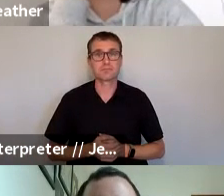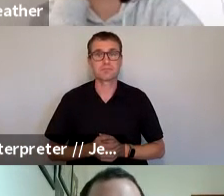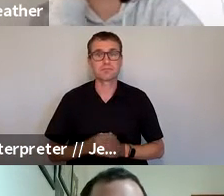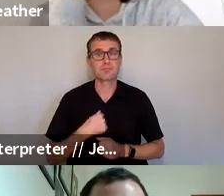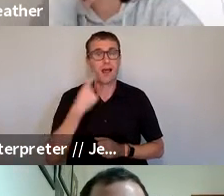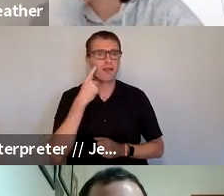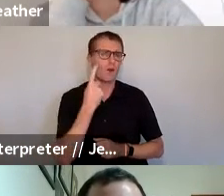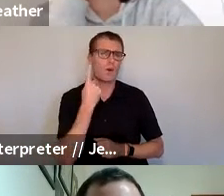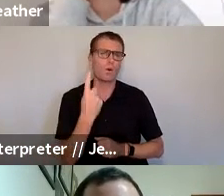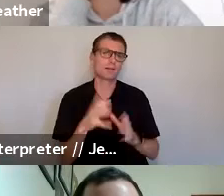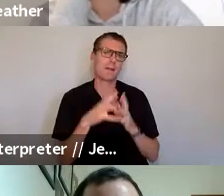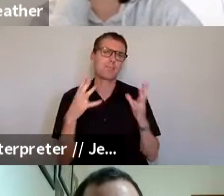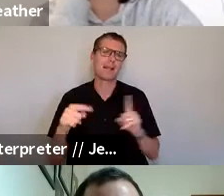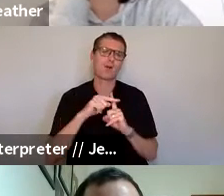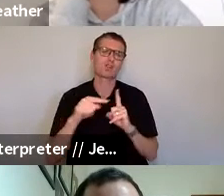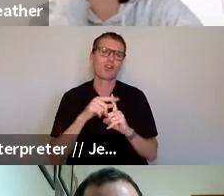positive thing to come out of this.